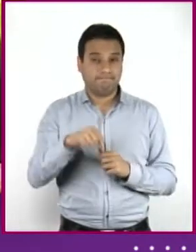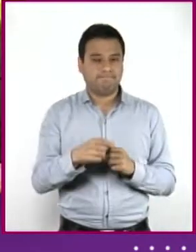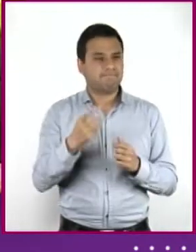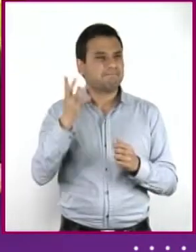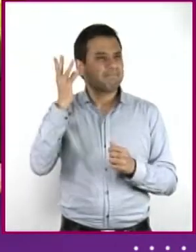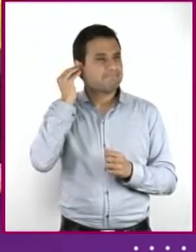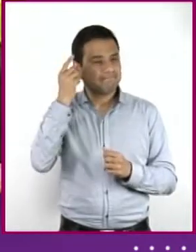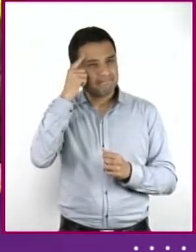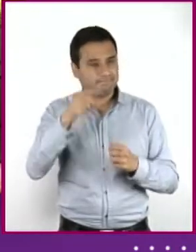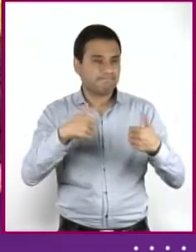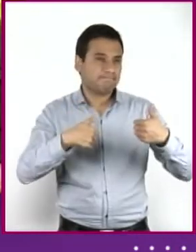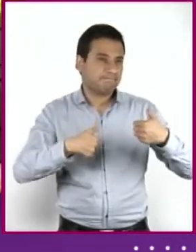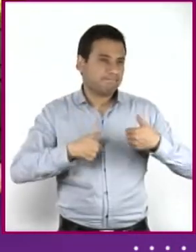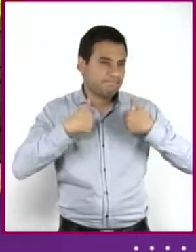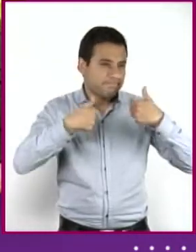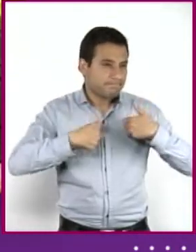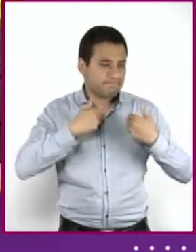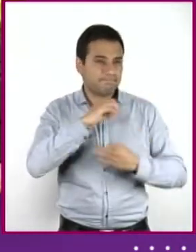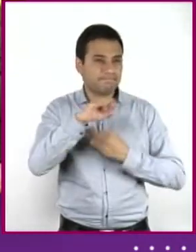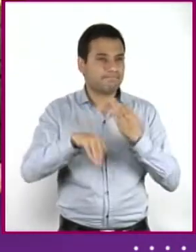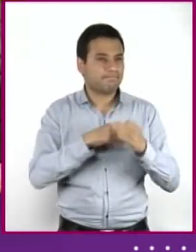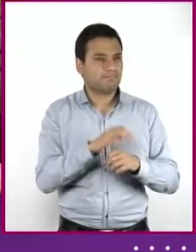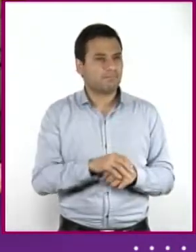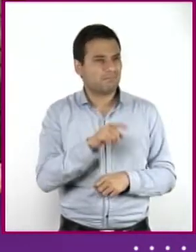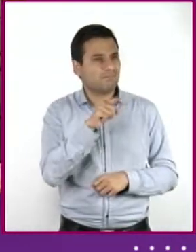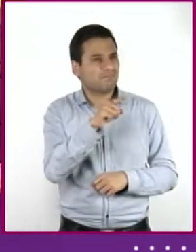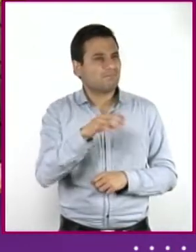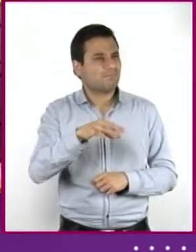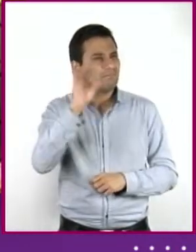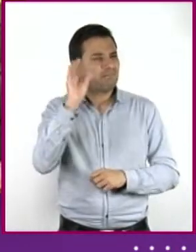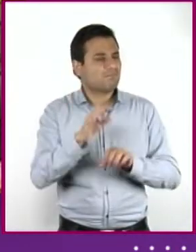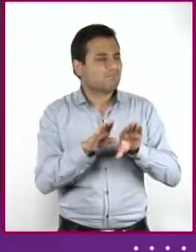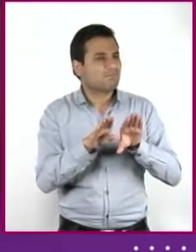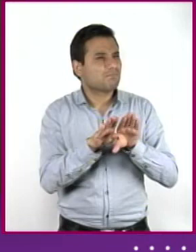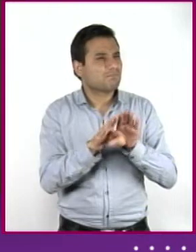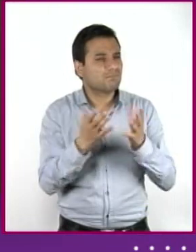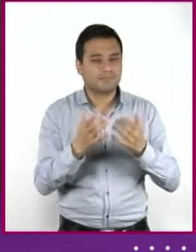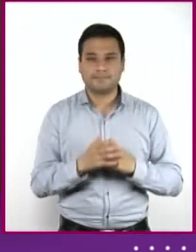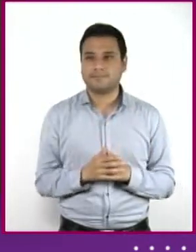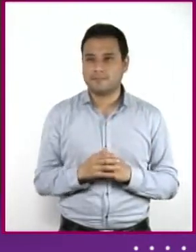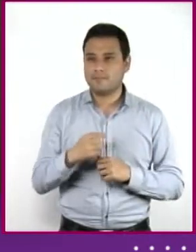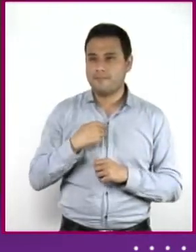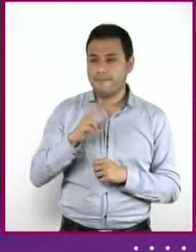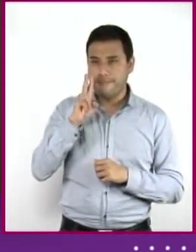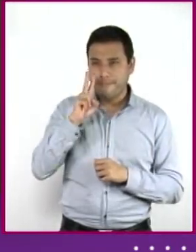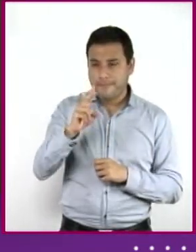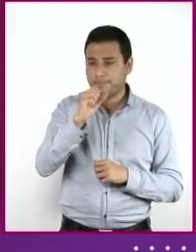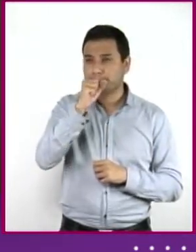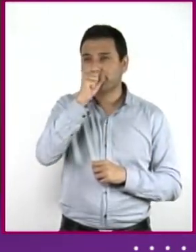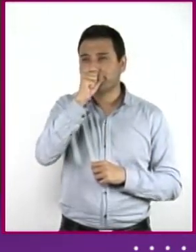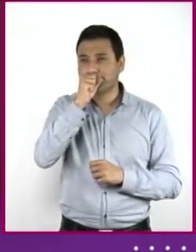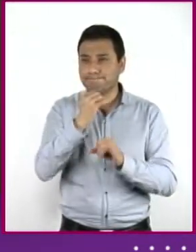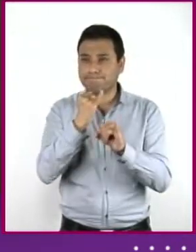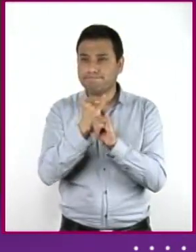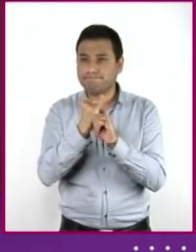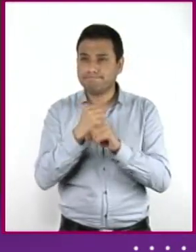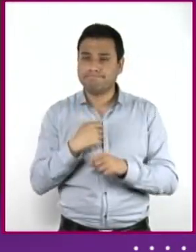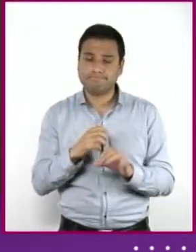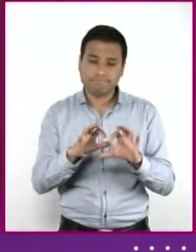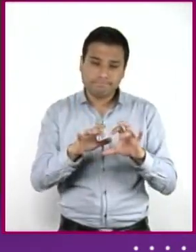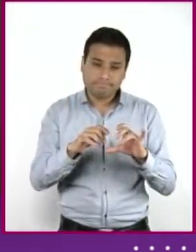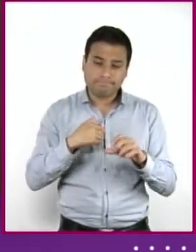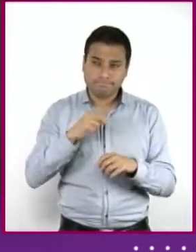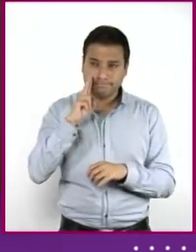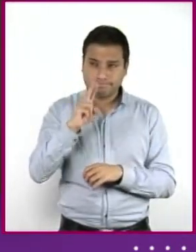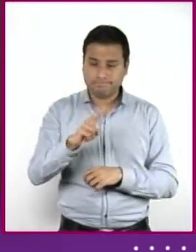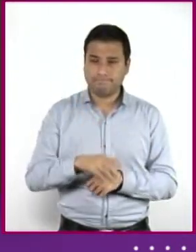young people everywhere. How did you find out about us? I saw your advertisement on the internet. A